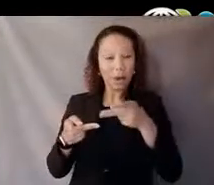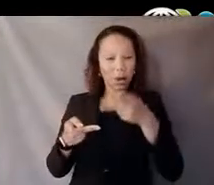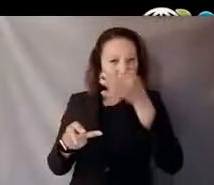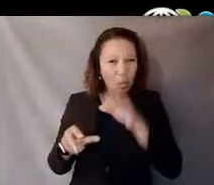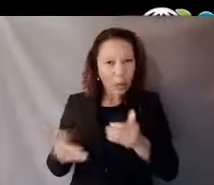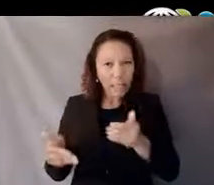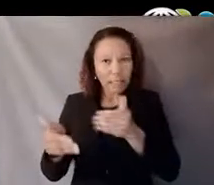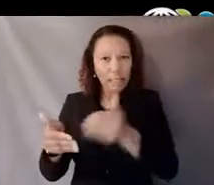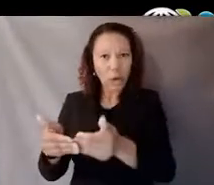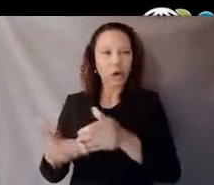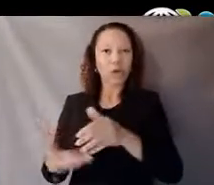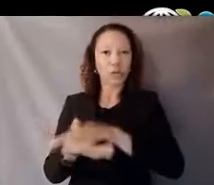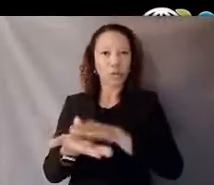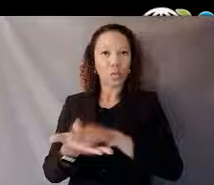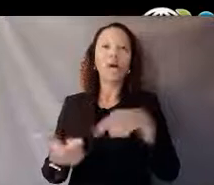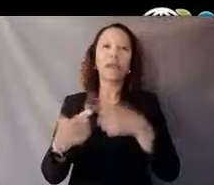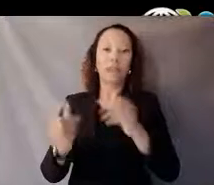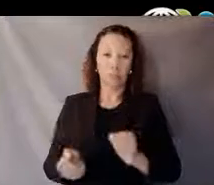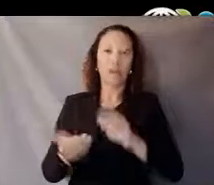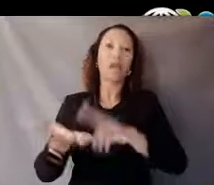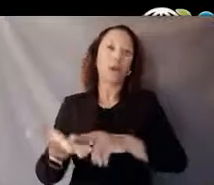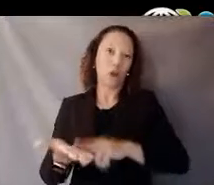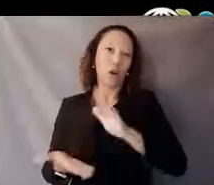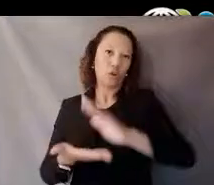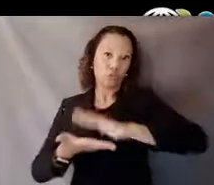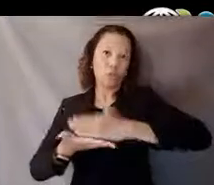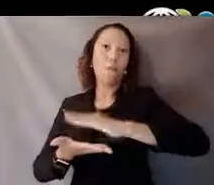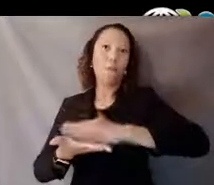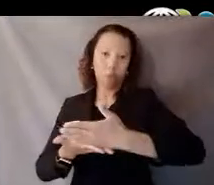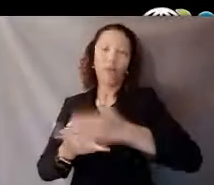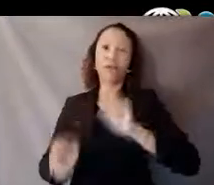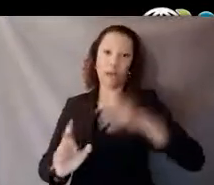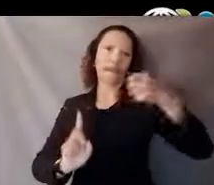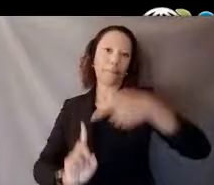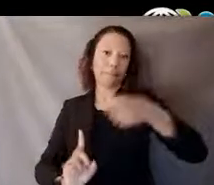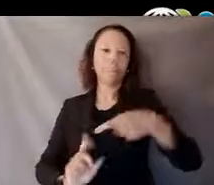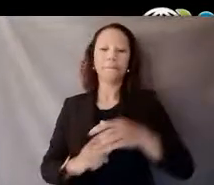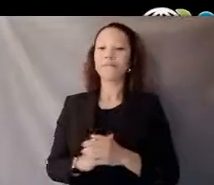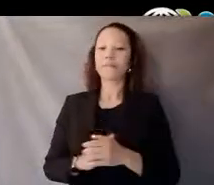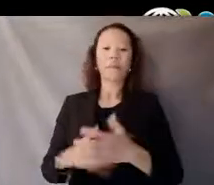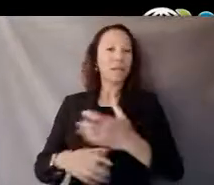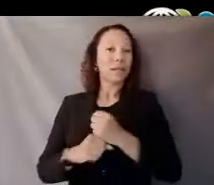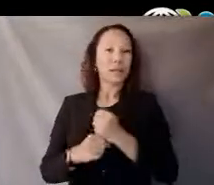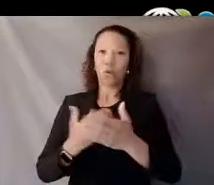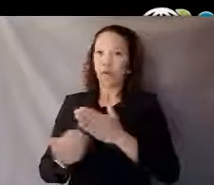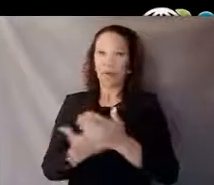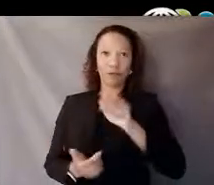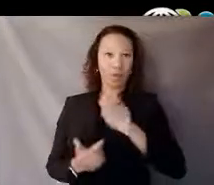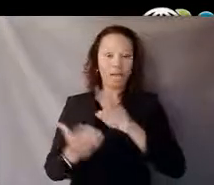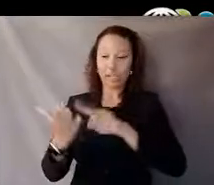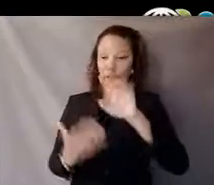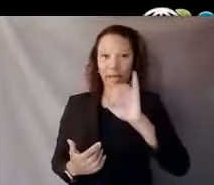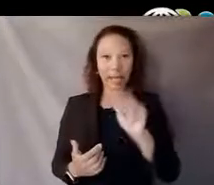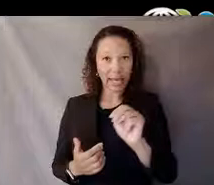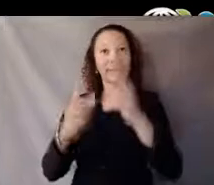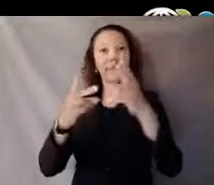school and be able to log on. There's connectivity there. Get what you need, check in, or download